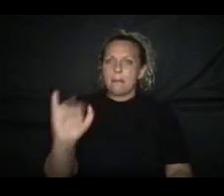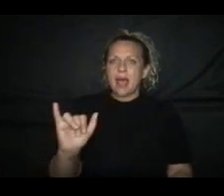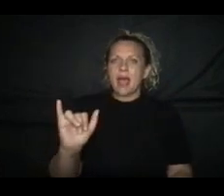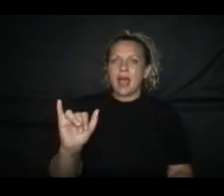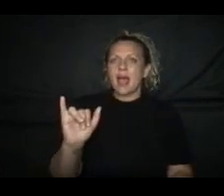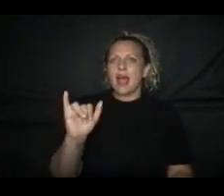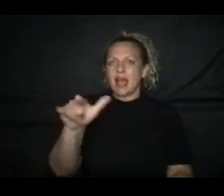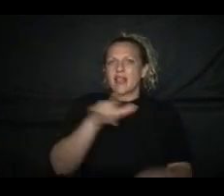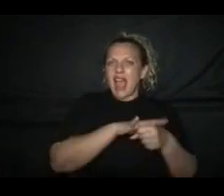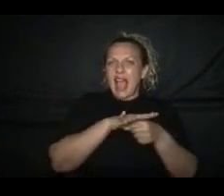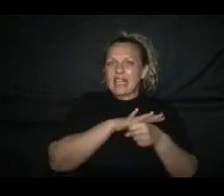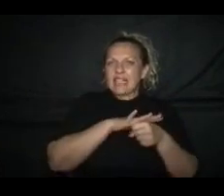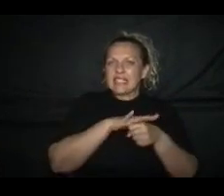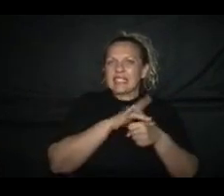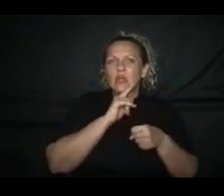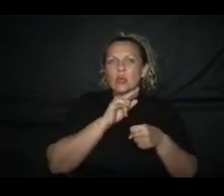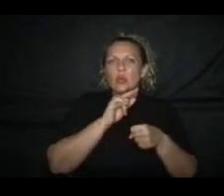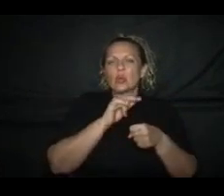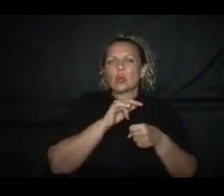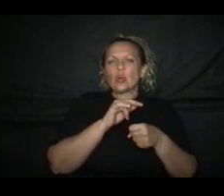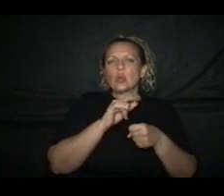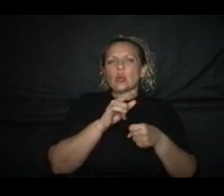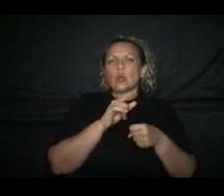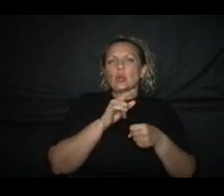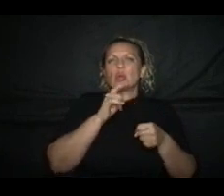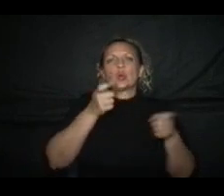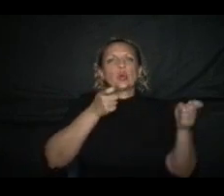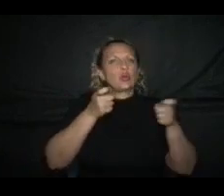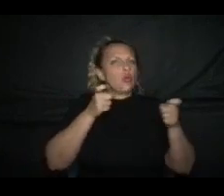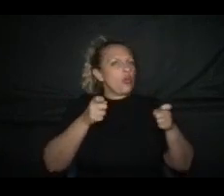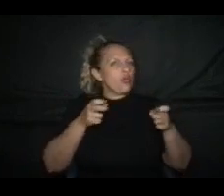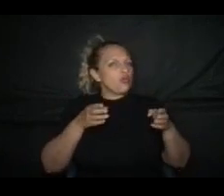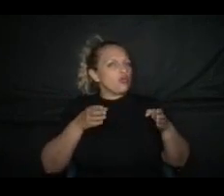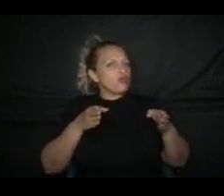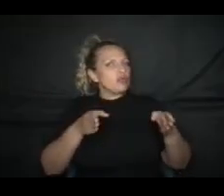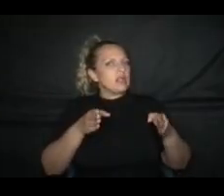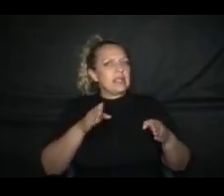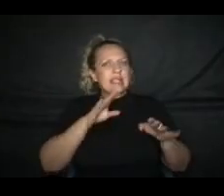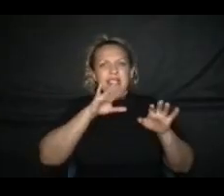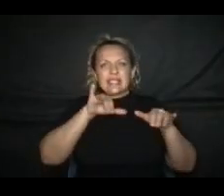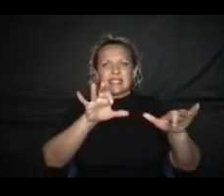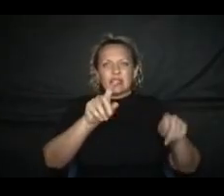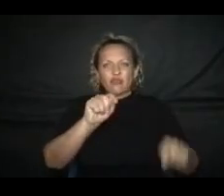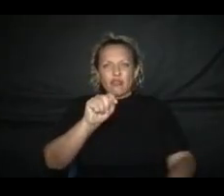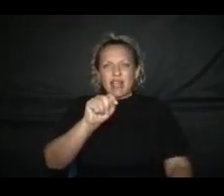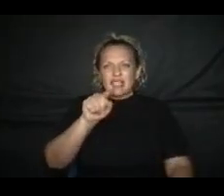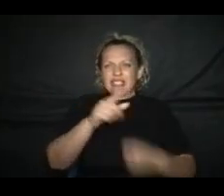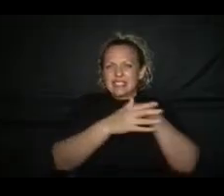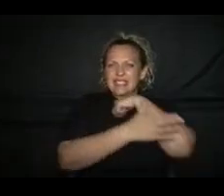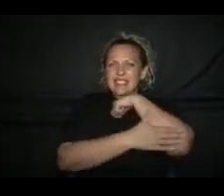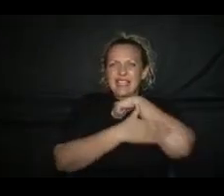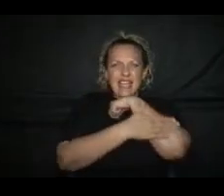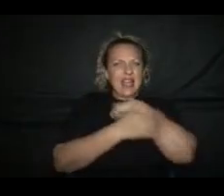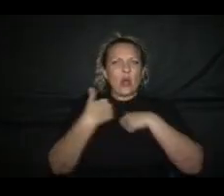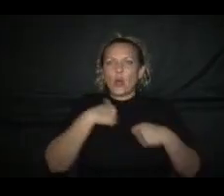streets. Seacrest is a county street. We do not control the speed limit. So